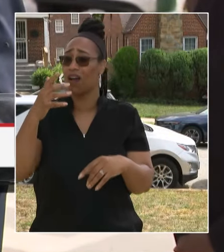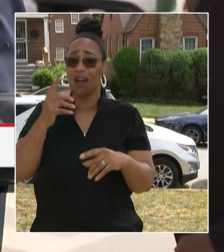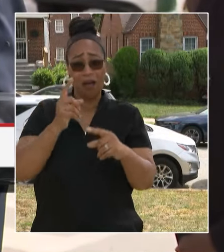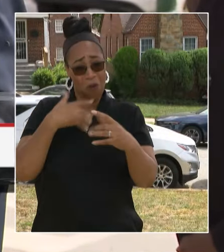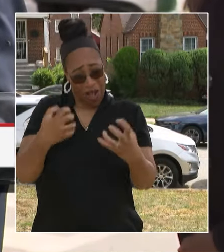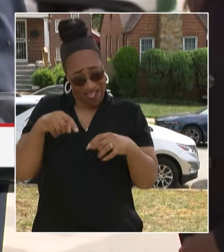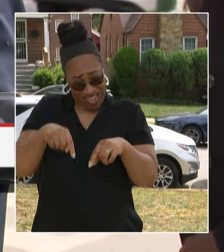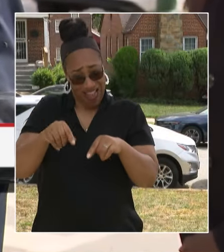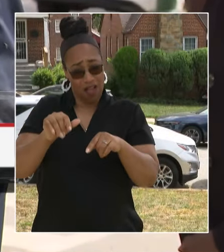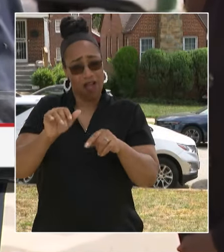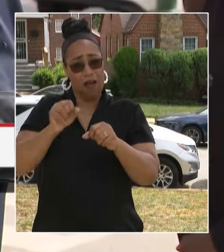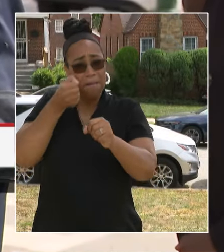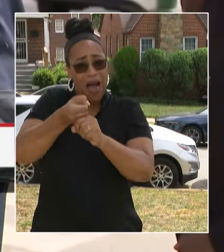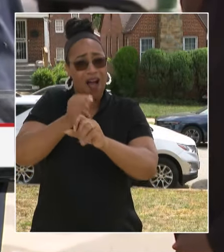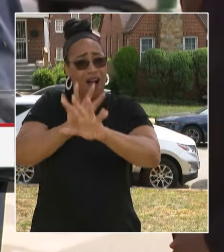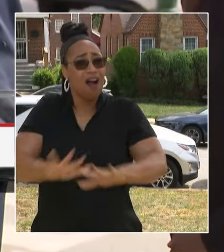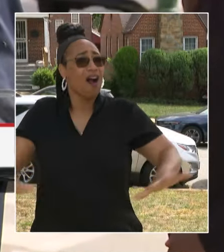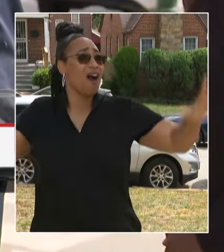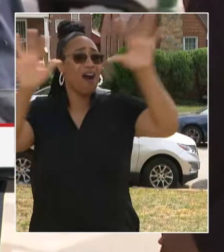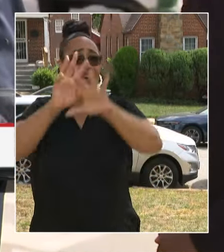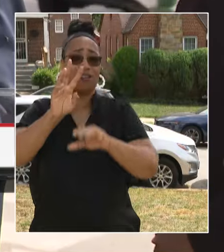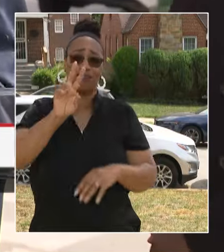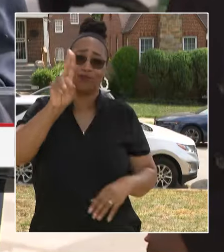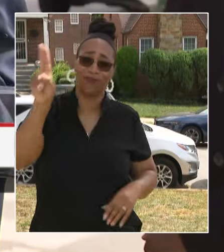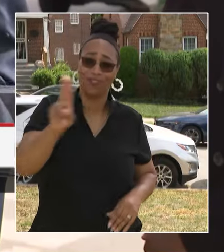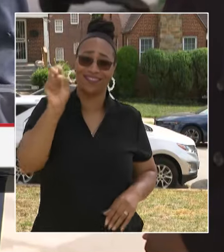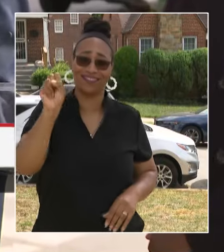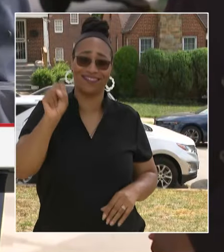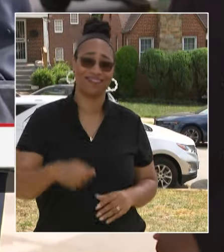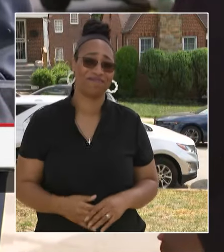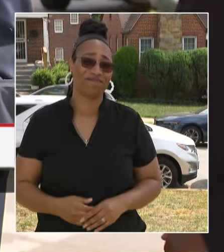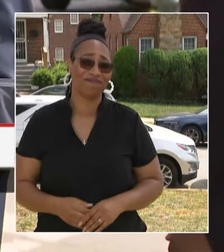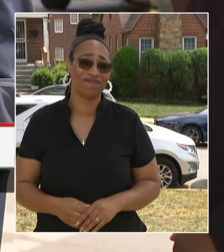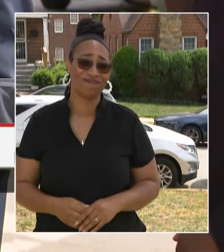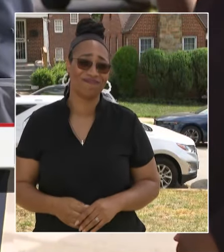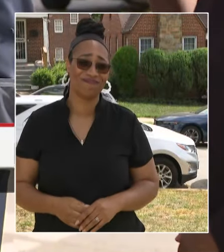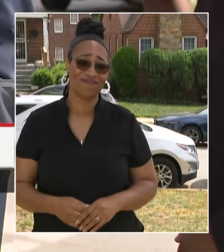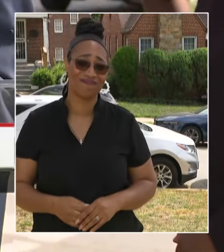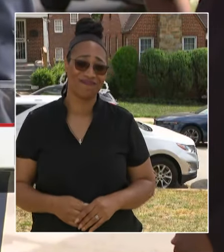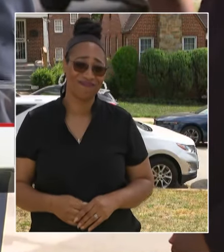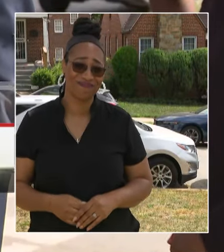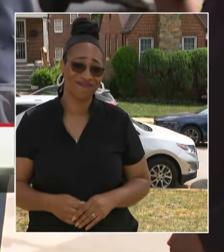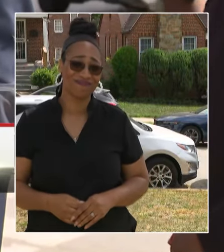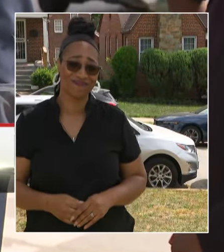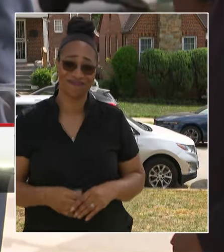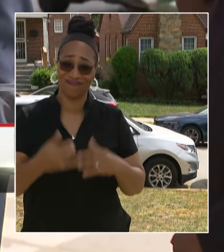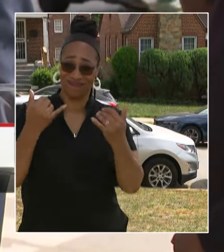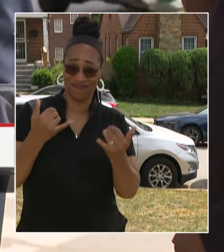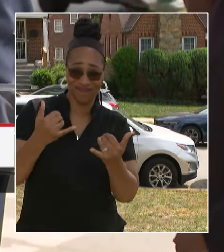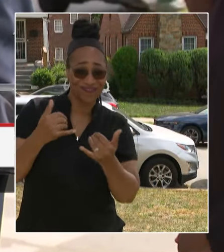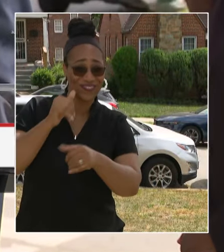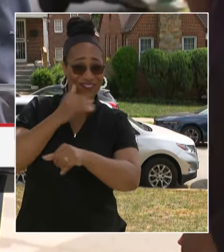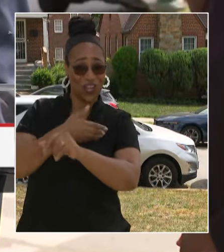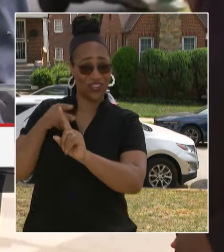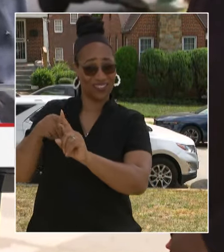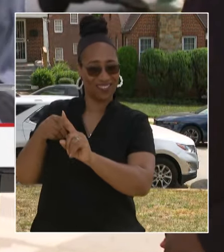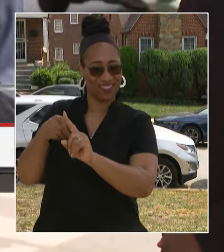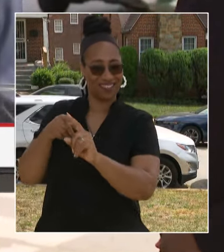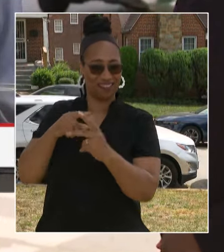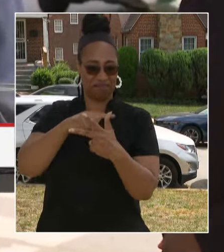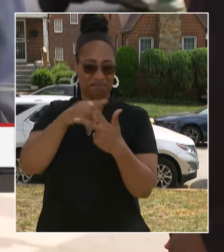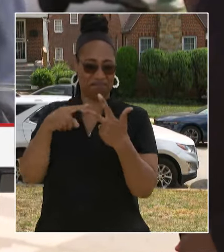country in El Salvador, trying to get back here for this thing of this morning. But those are the kinds of things that are happening, and guess what? It's coming out of the University District